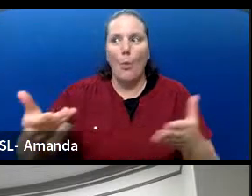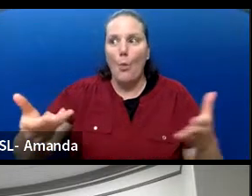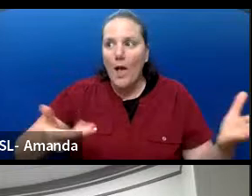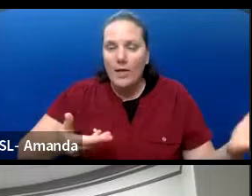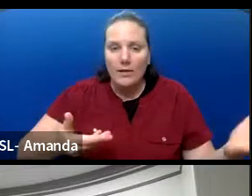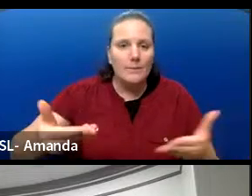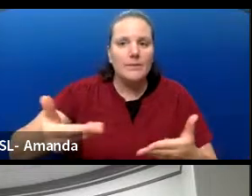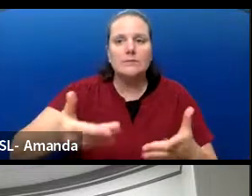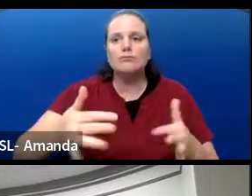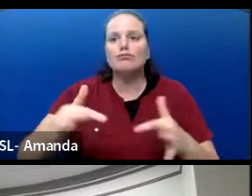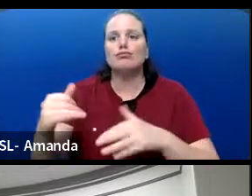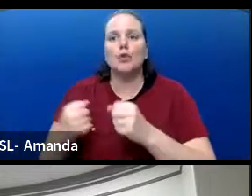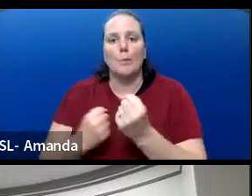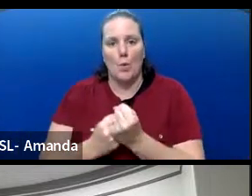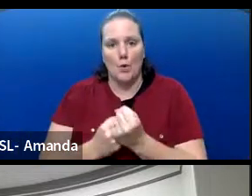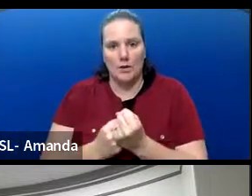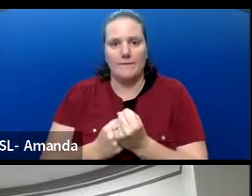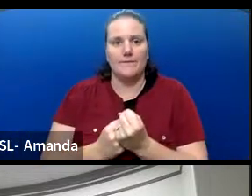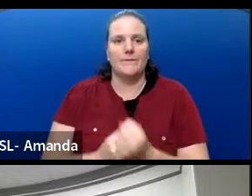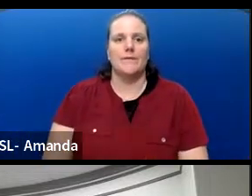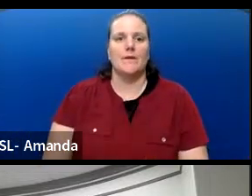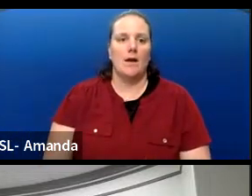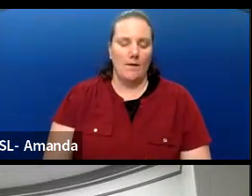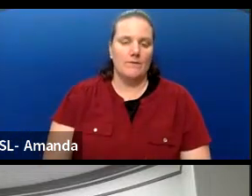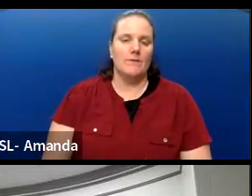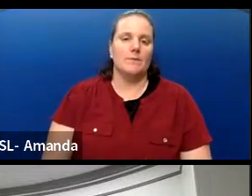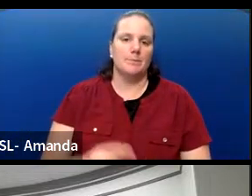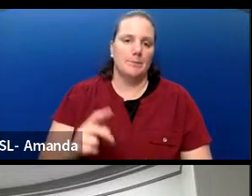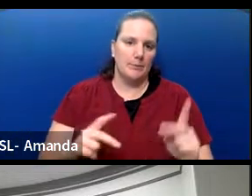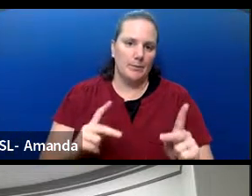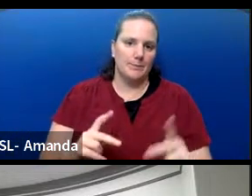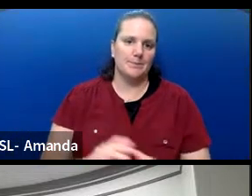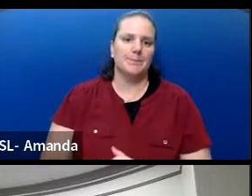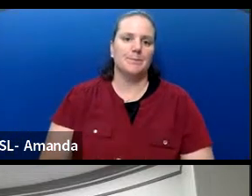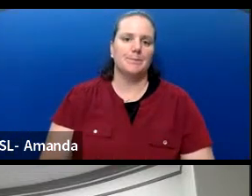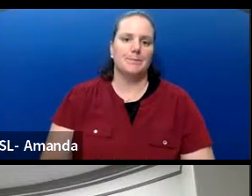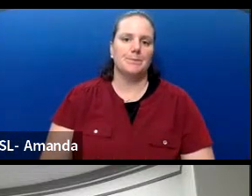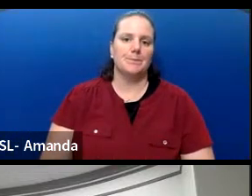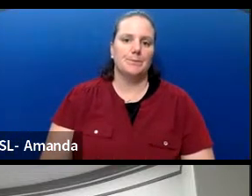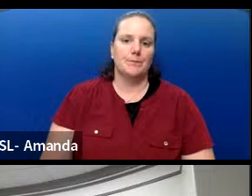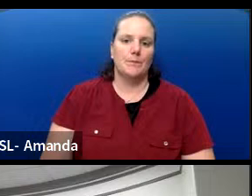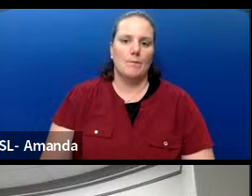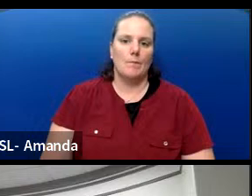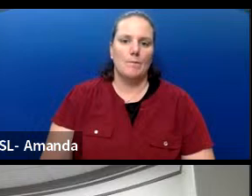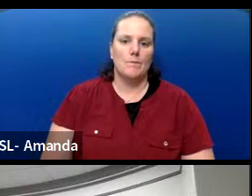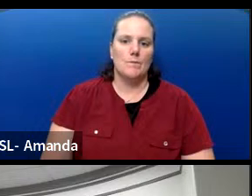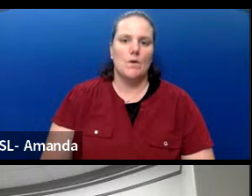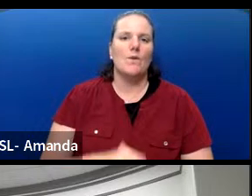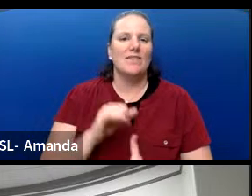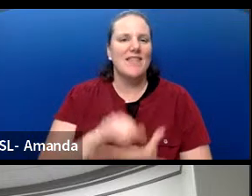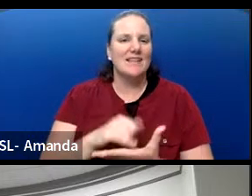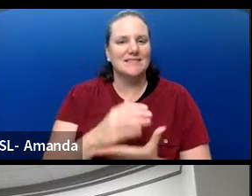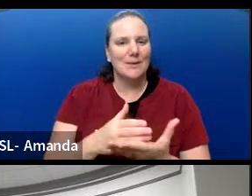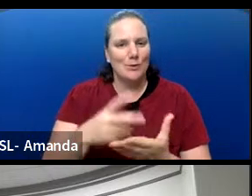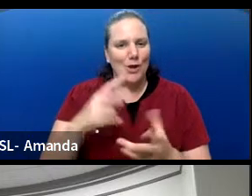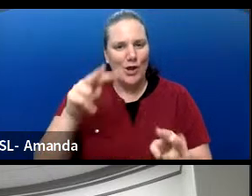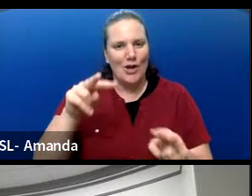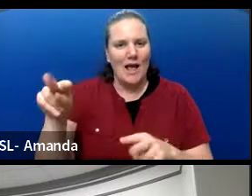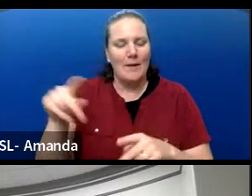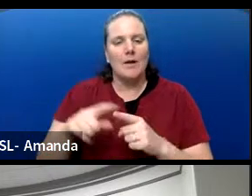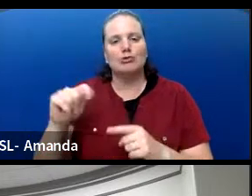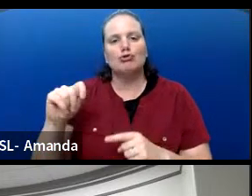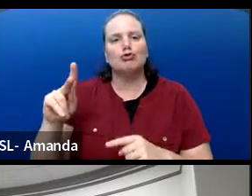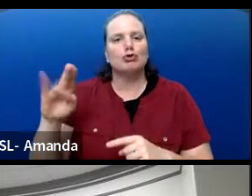and supportive of folks. So those are some of the things that we're looking at, but also